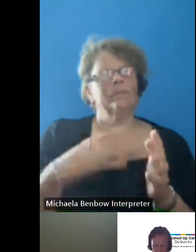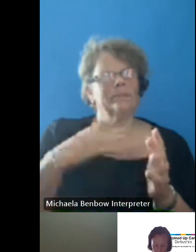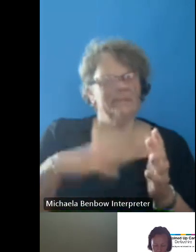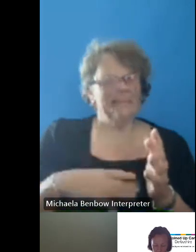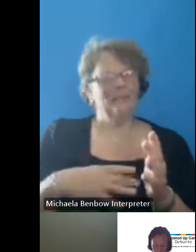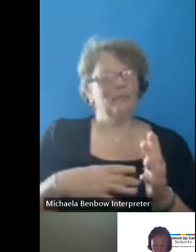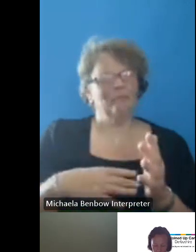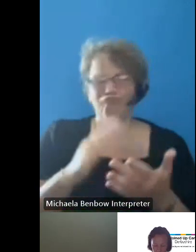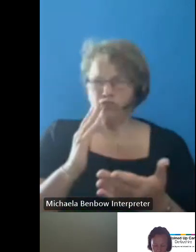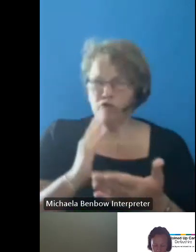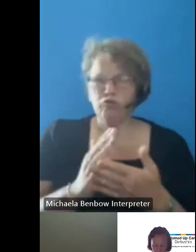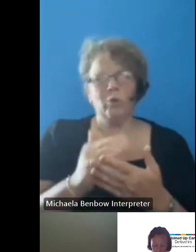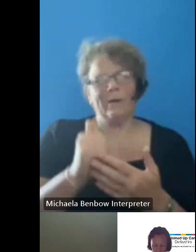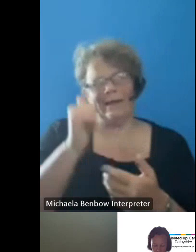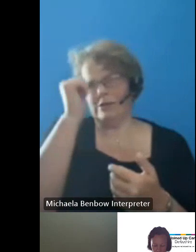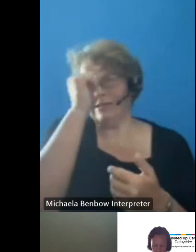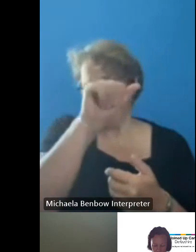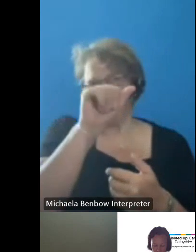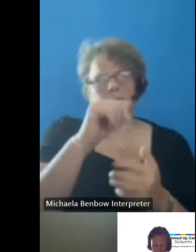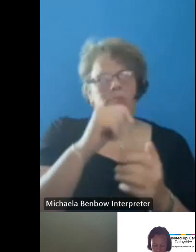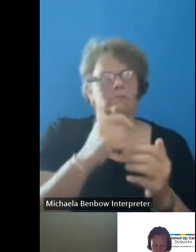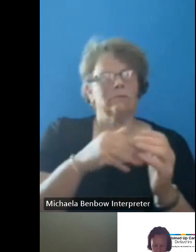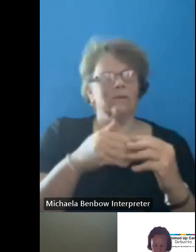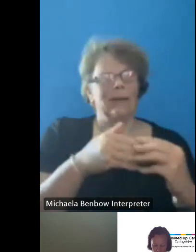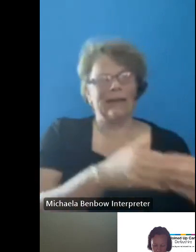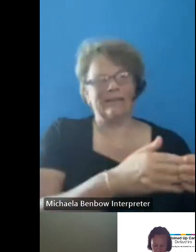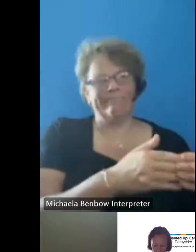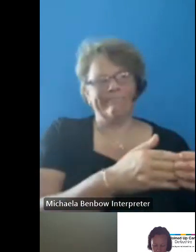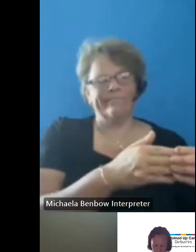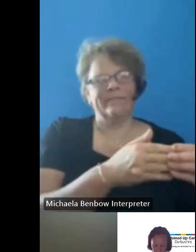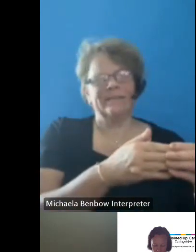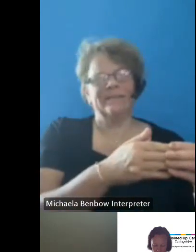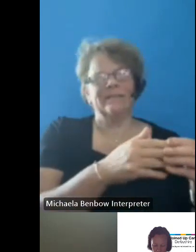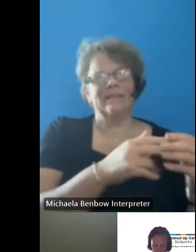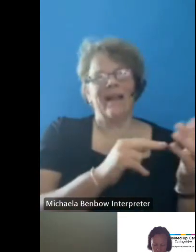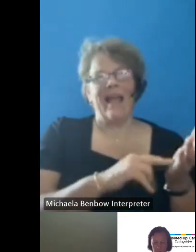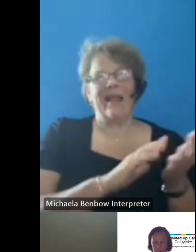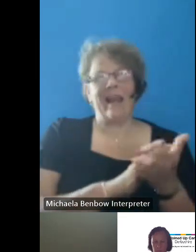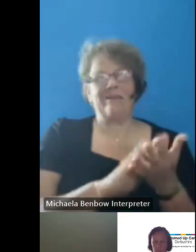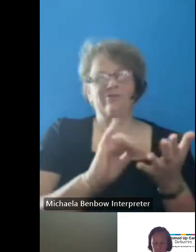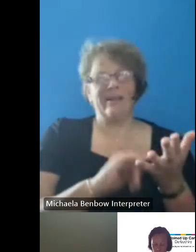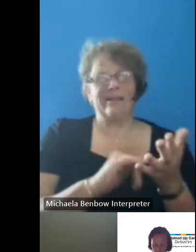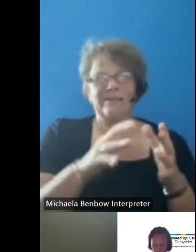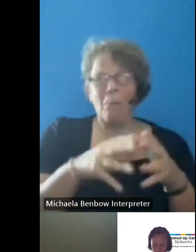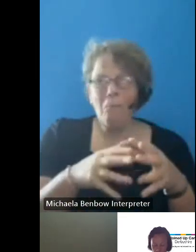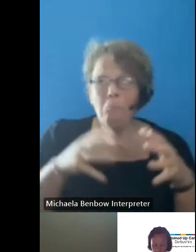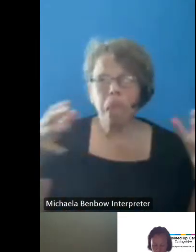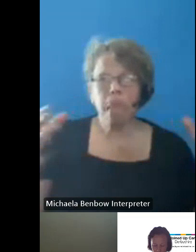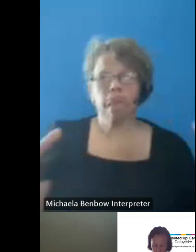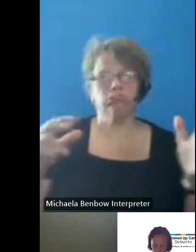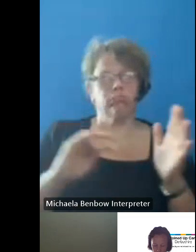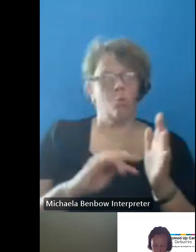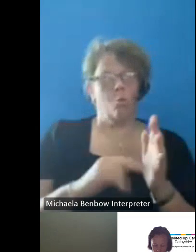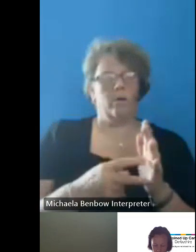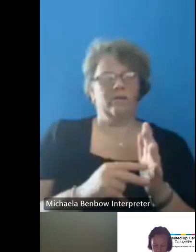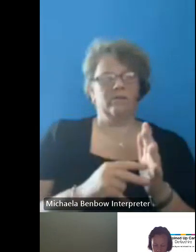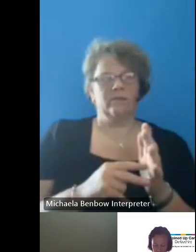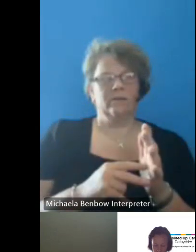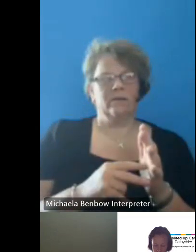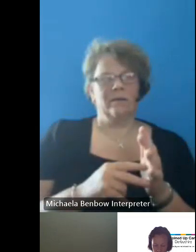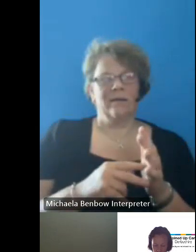intelligence-led. So the NHS is perhaps one of the biggest organisations in the public sector that has probably